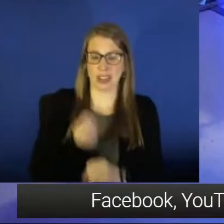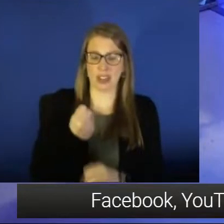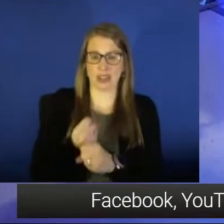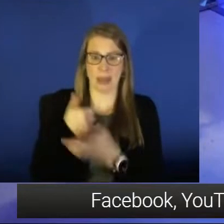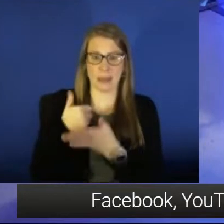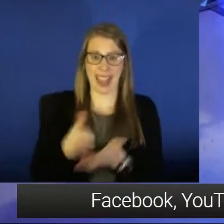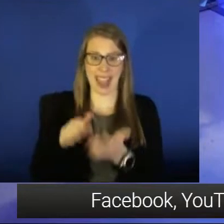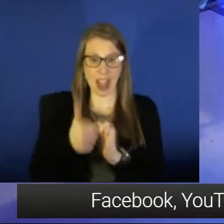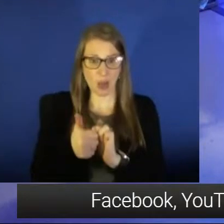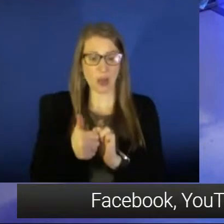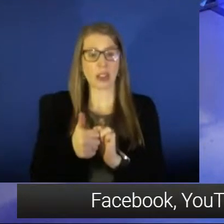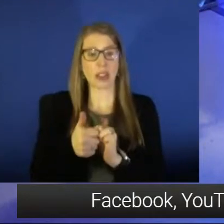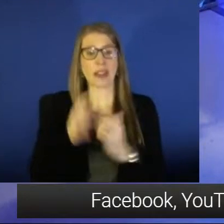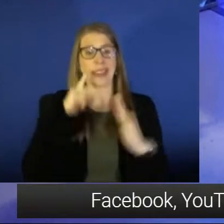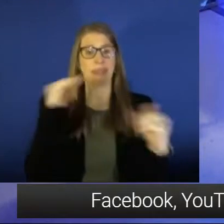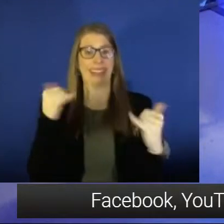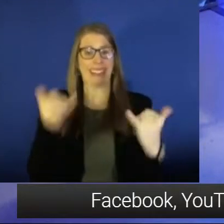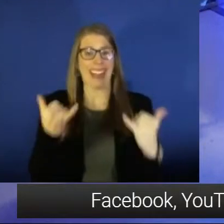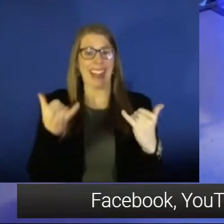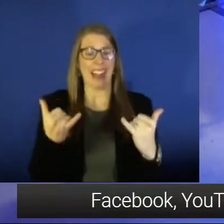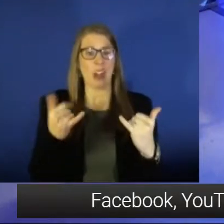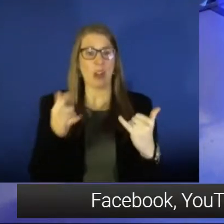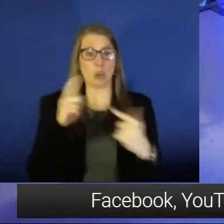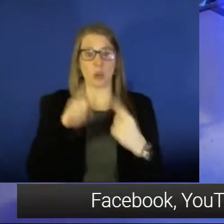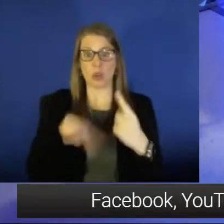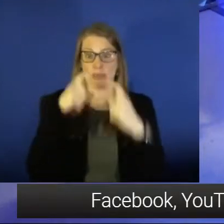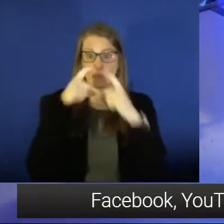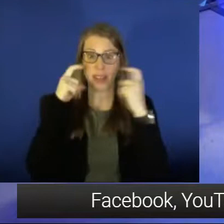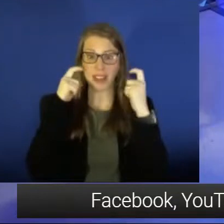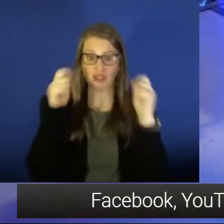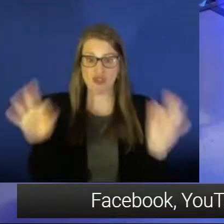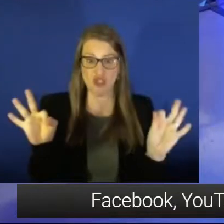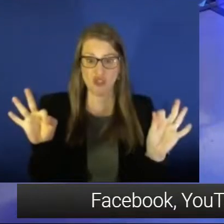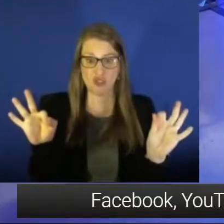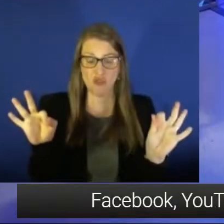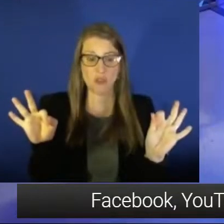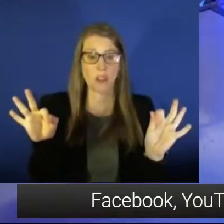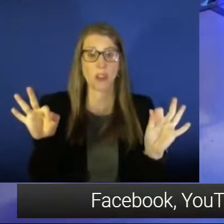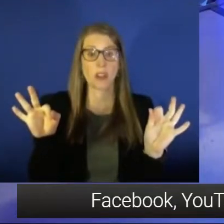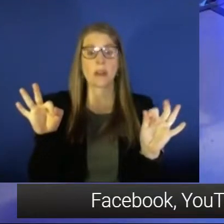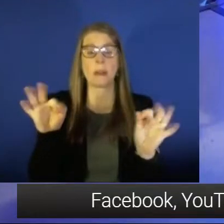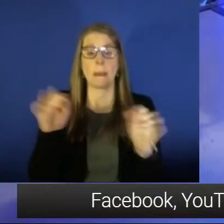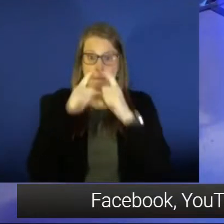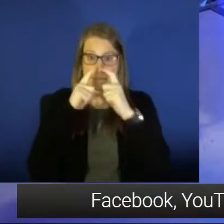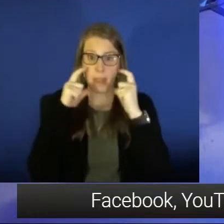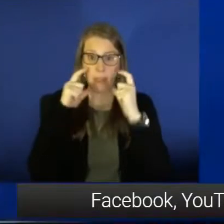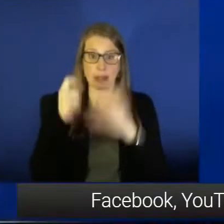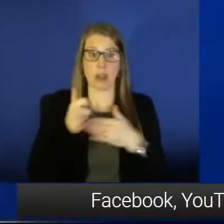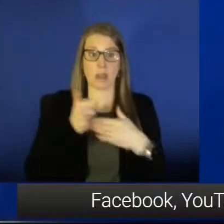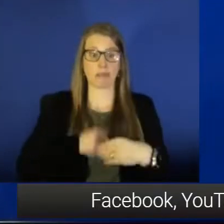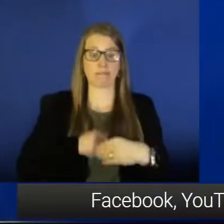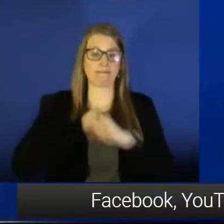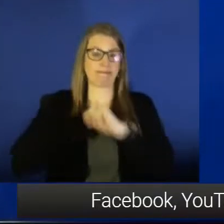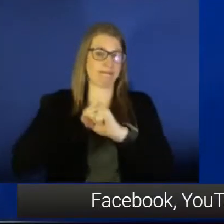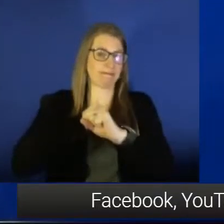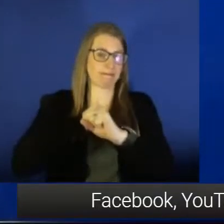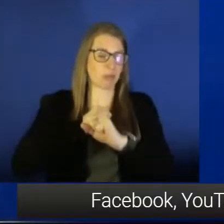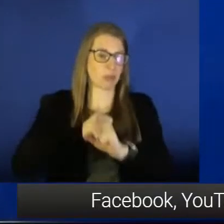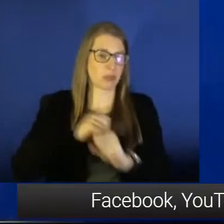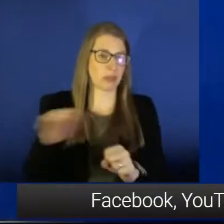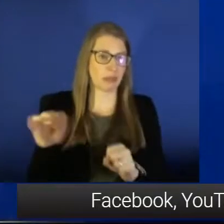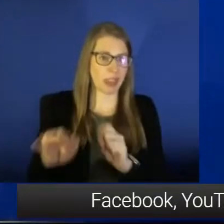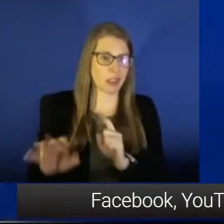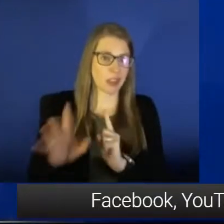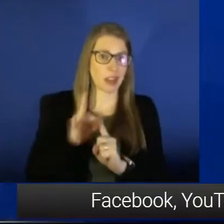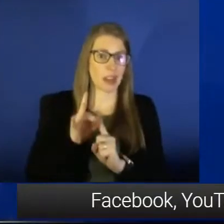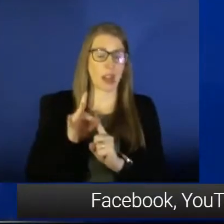now expect now that they're coming off? Well, I think it's a good question. So masks help prevent infection. We know that we've said that 1,000 times in here. We're going to talk about